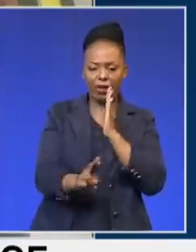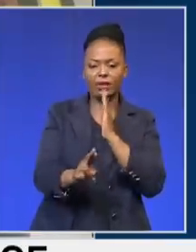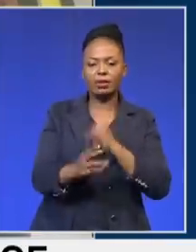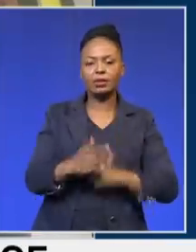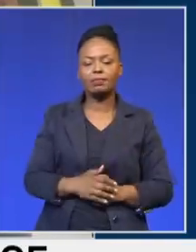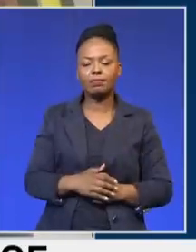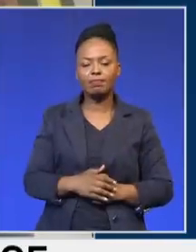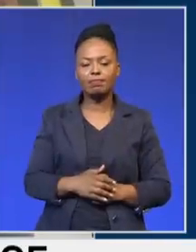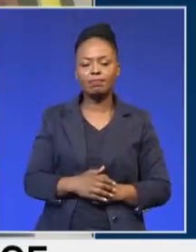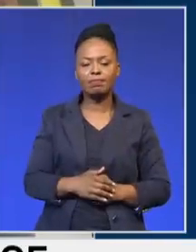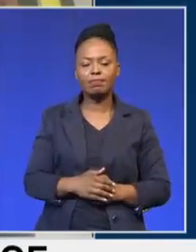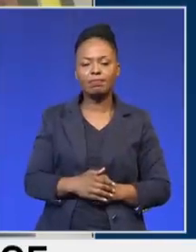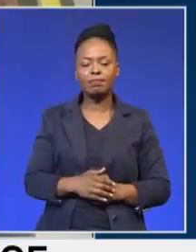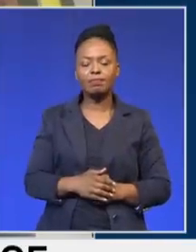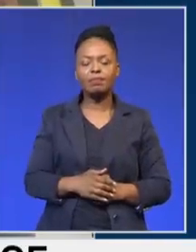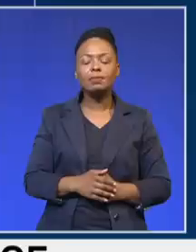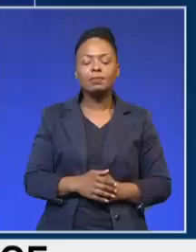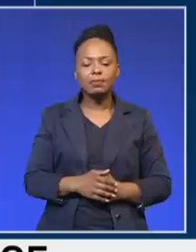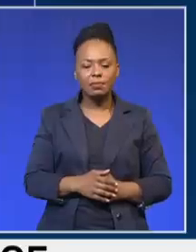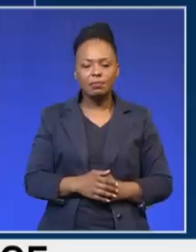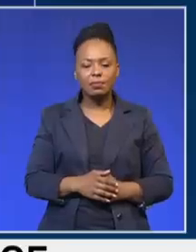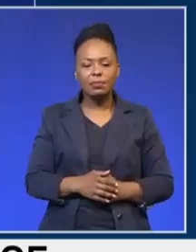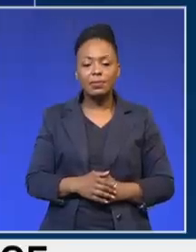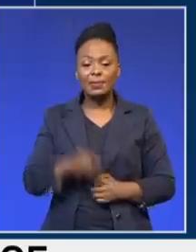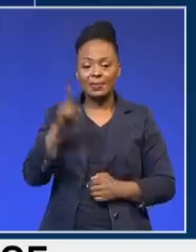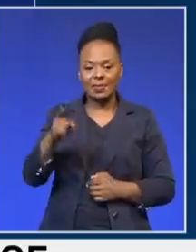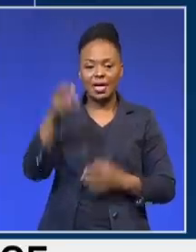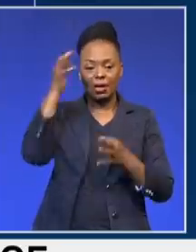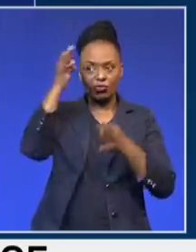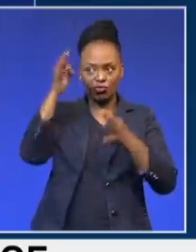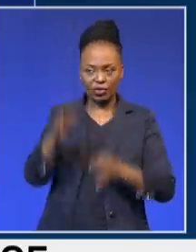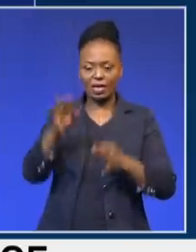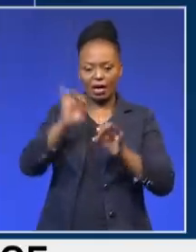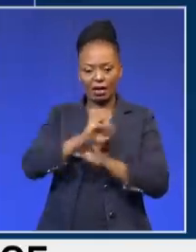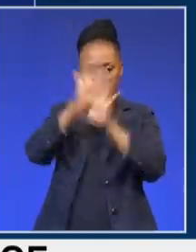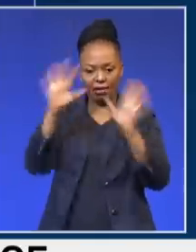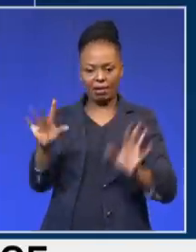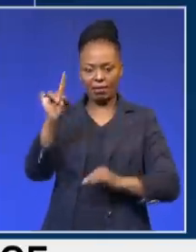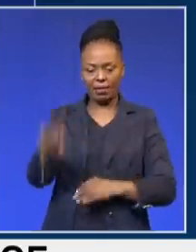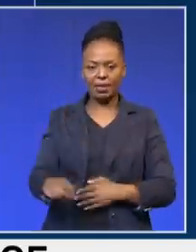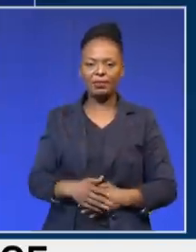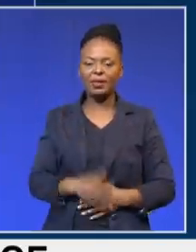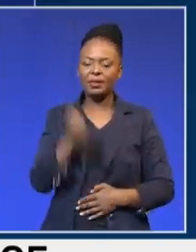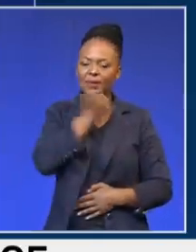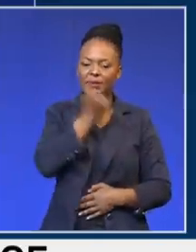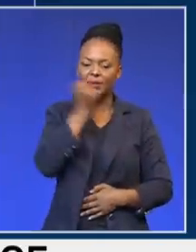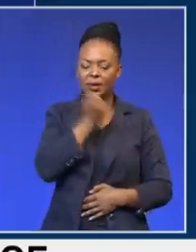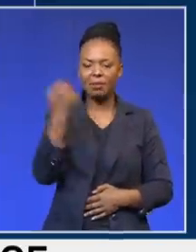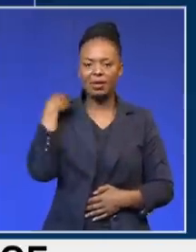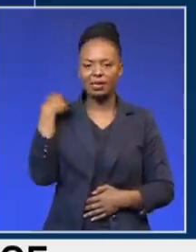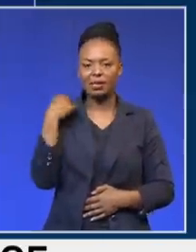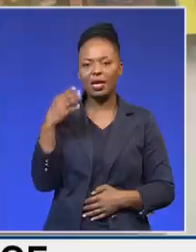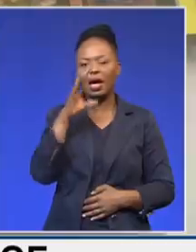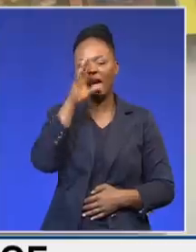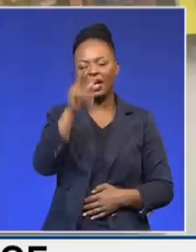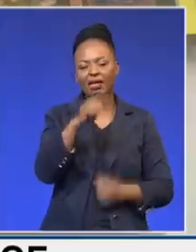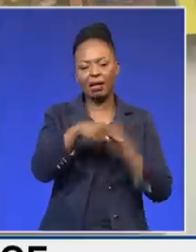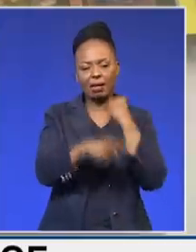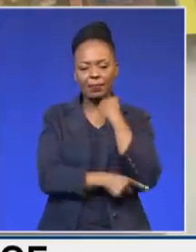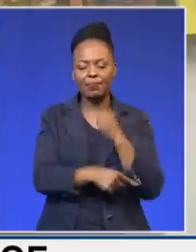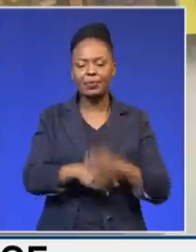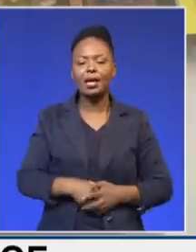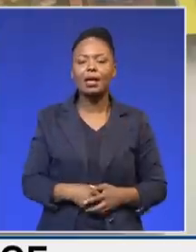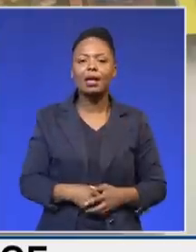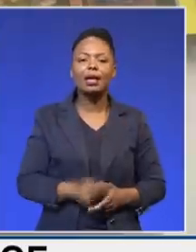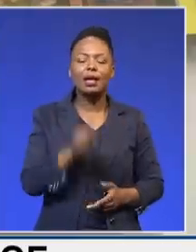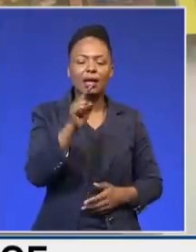clear. Yeah. Minister, but just quickly, and I know that you are quite busy, I want to get to this, though. The urgency then that we're